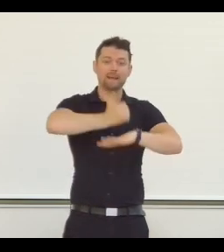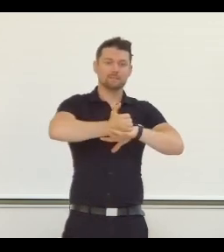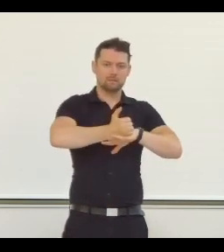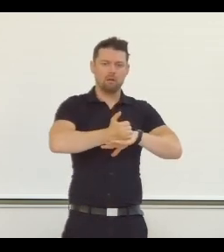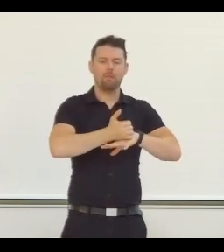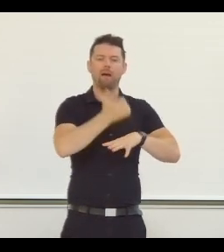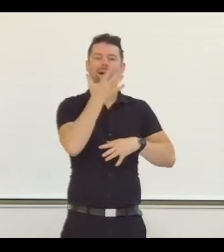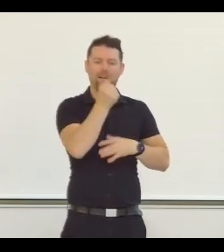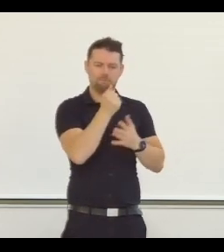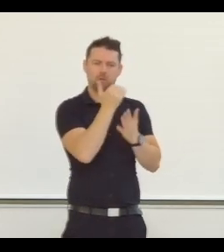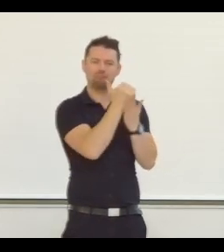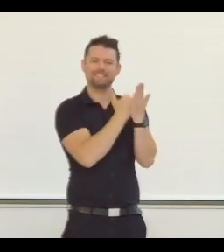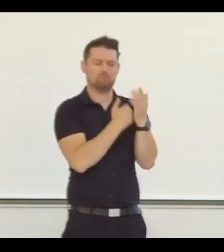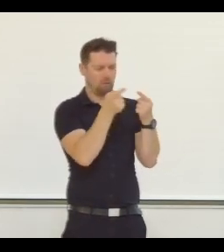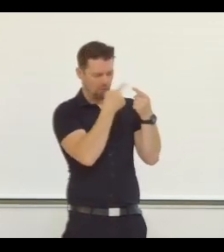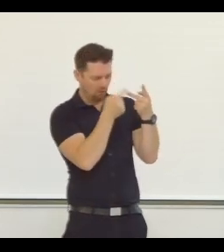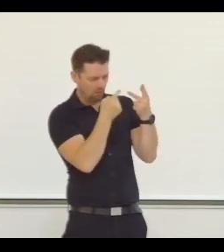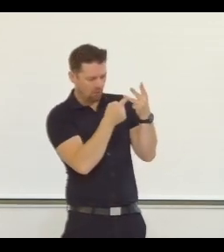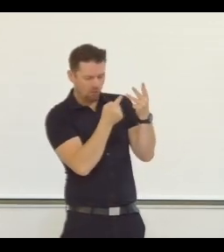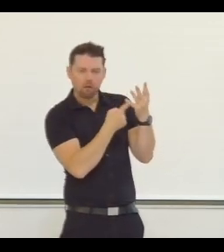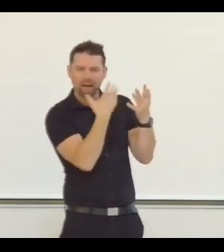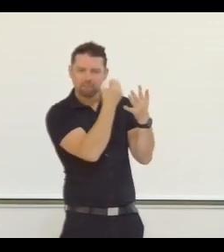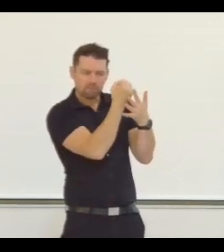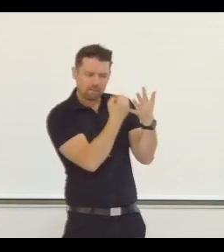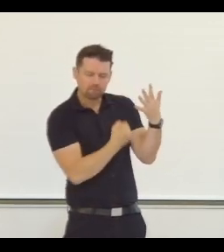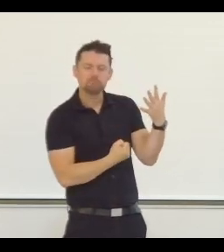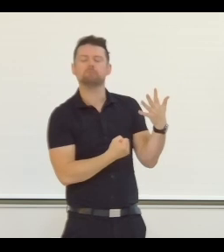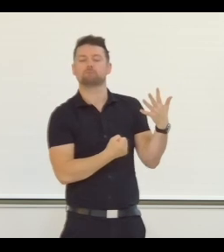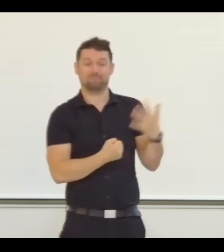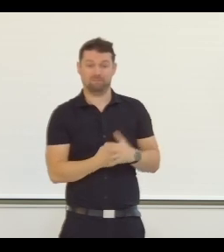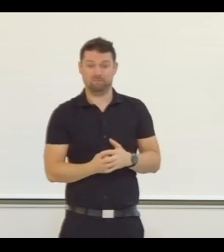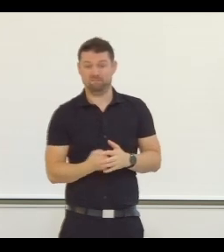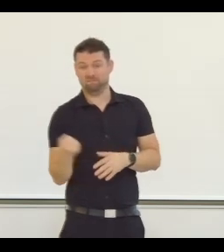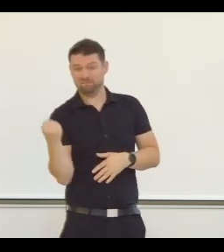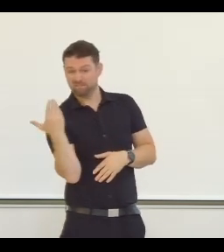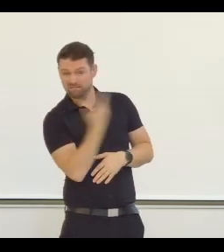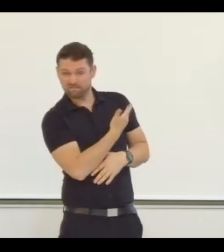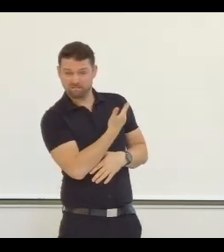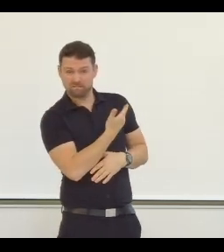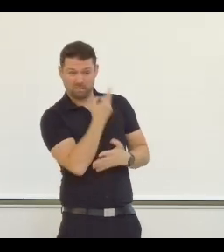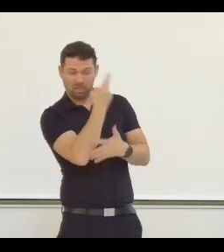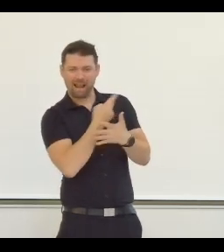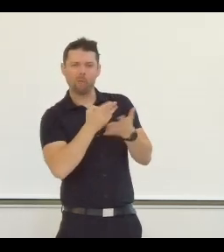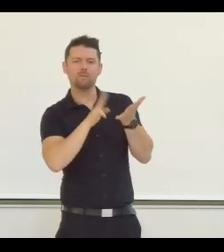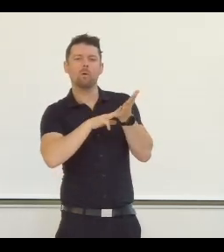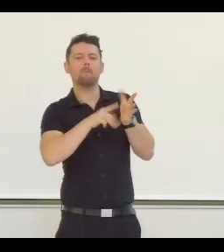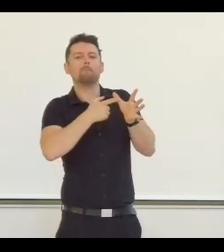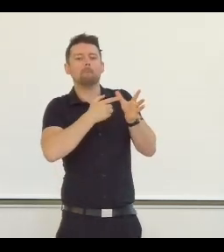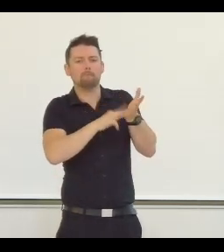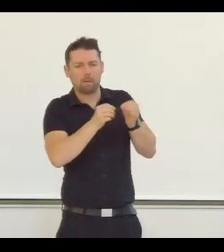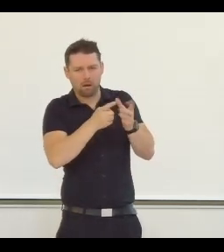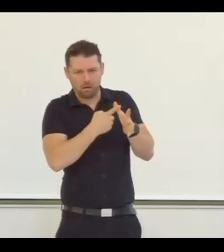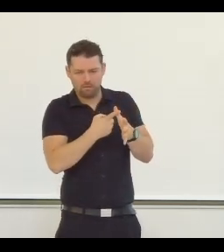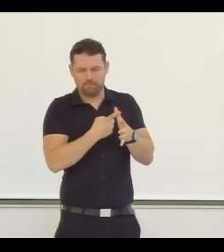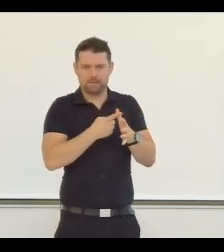most of the criteria that we set up for ourselves. So this is a layout of the MaMBA